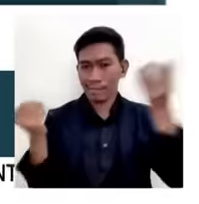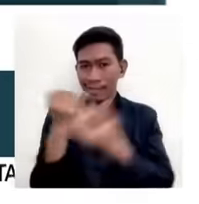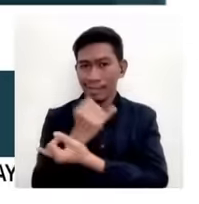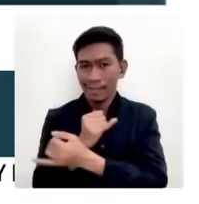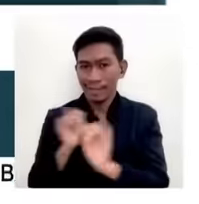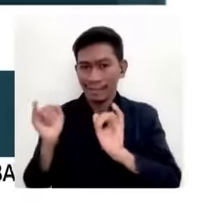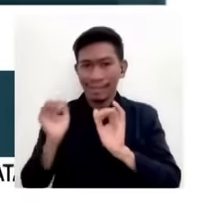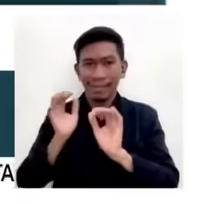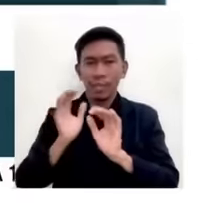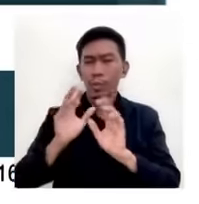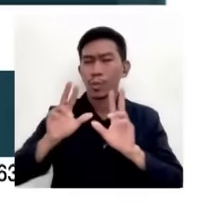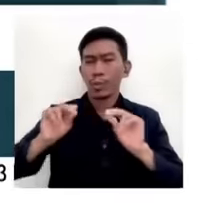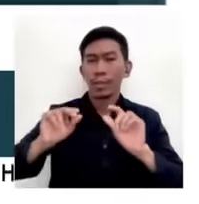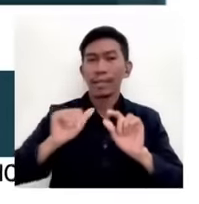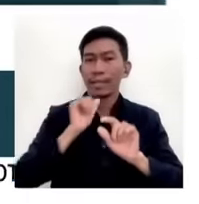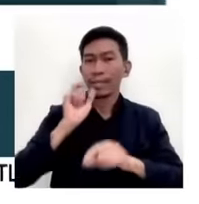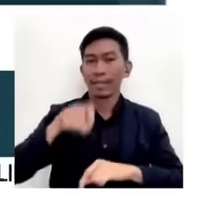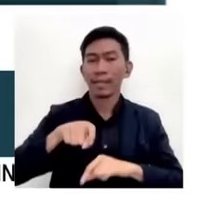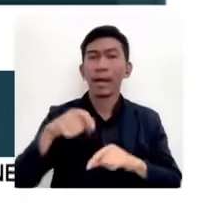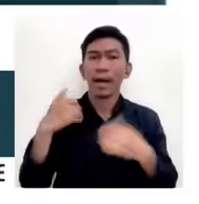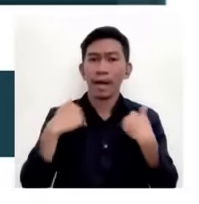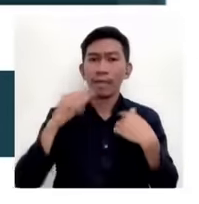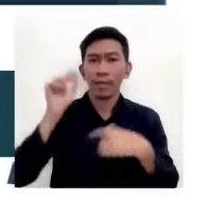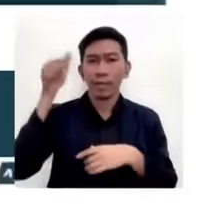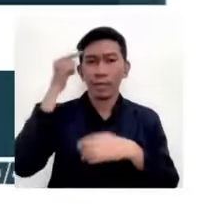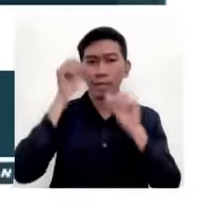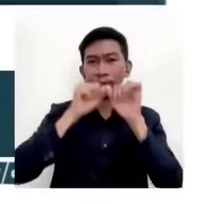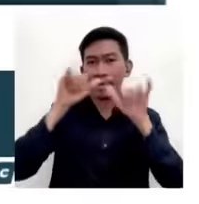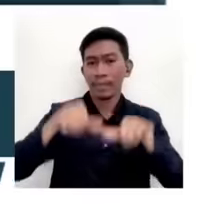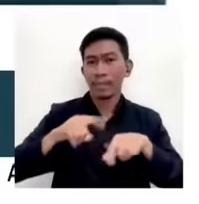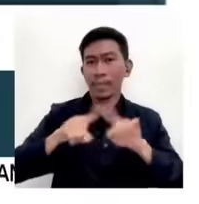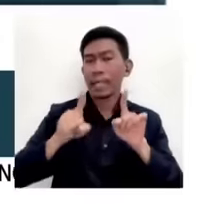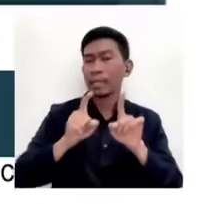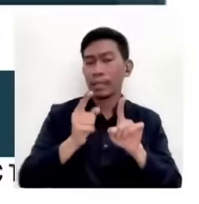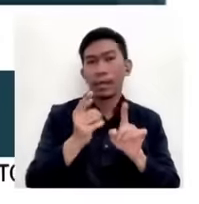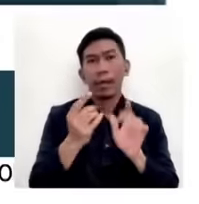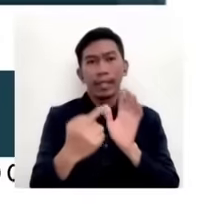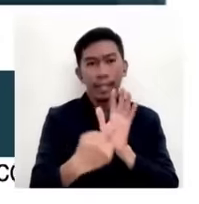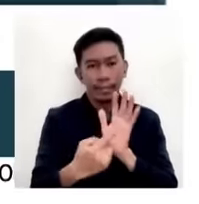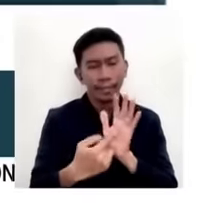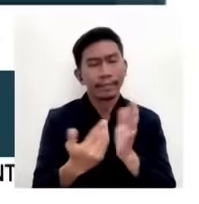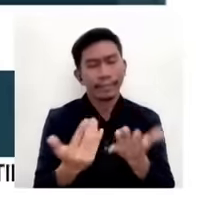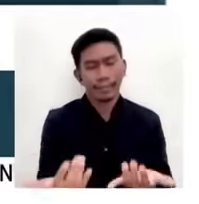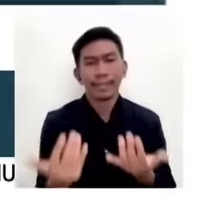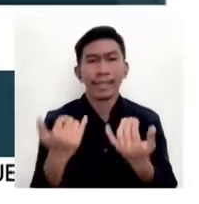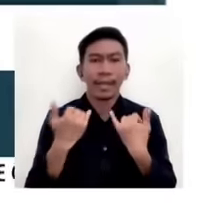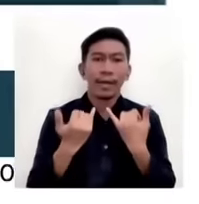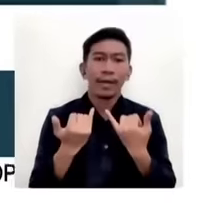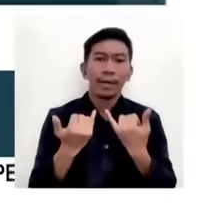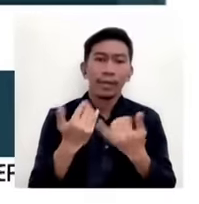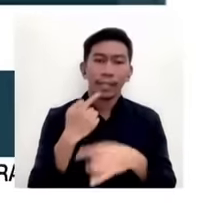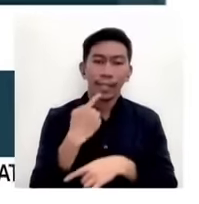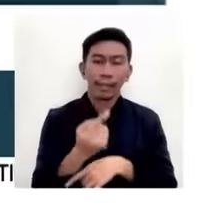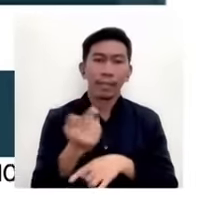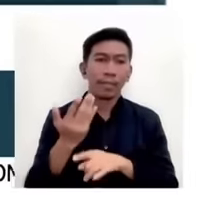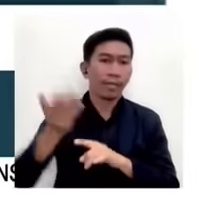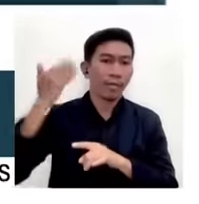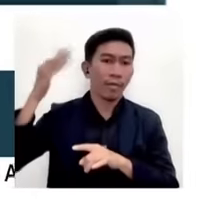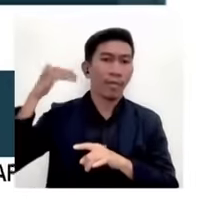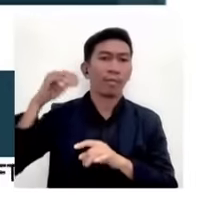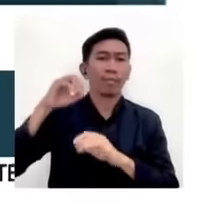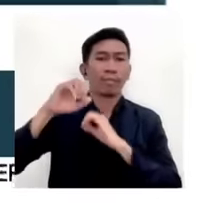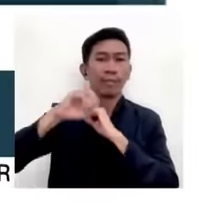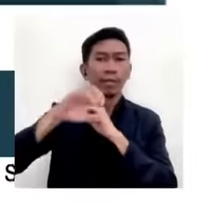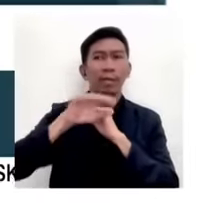There are government systems that could be appropriate for us. For instance, natinatabi natin noon they advocated